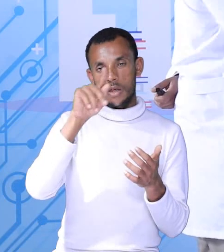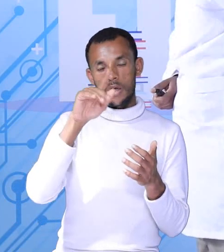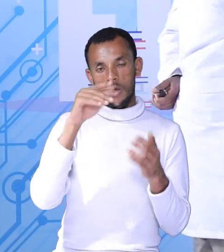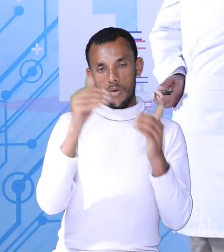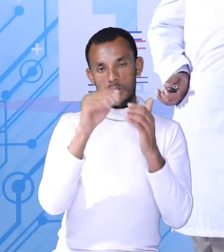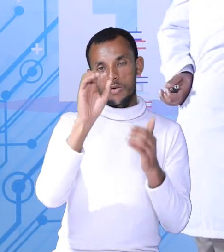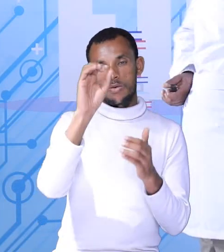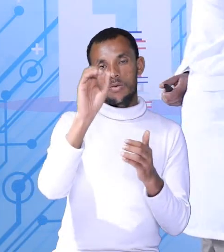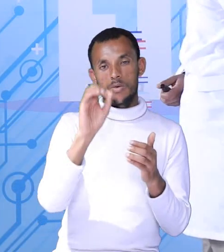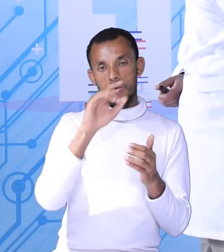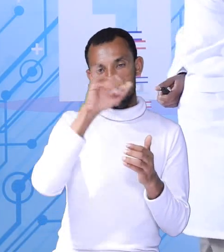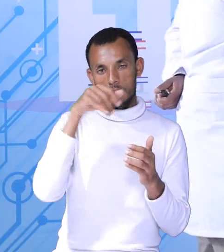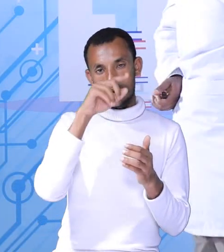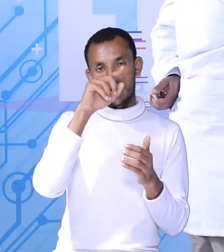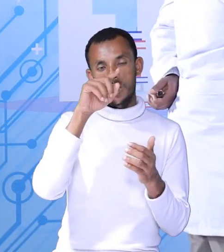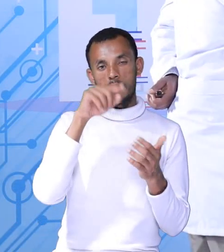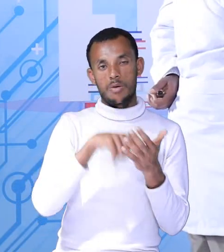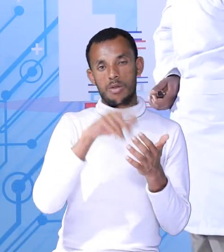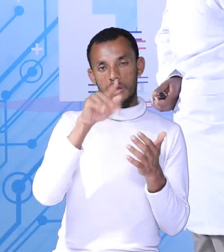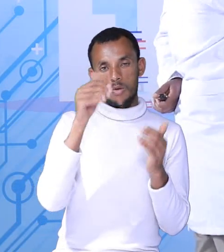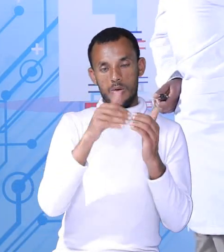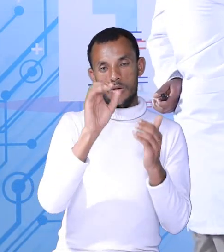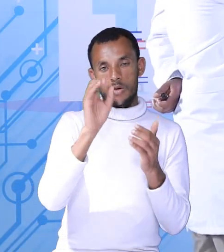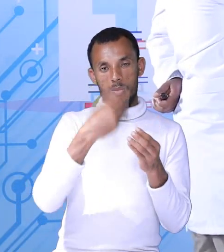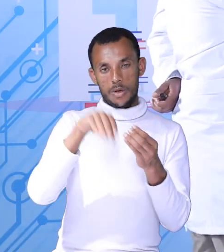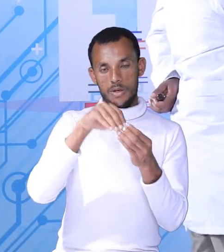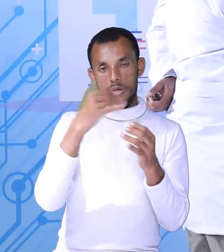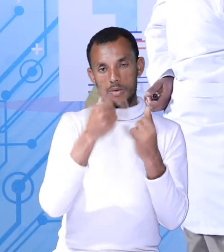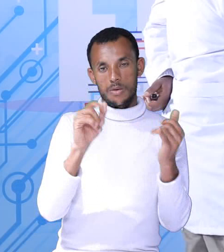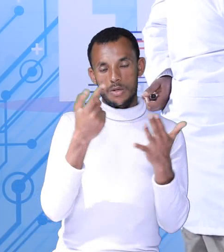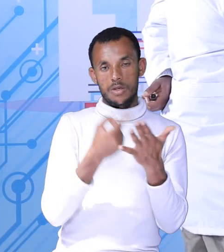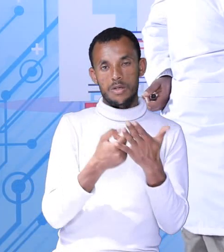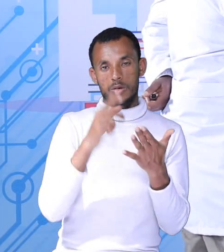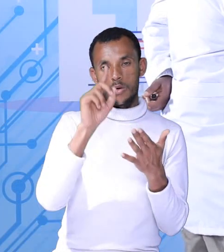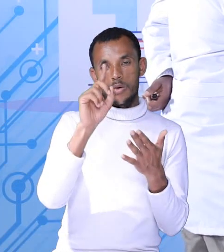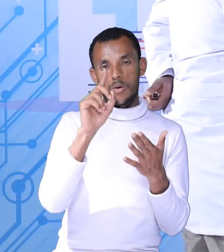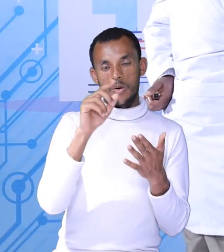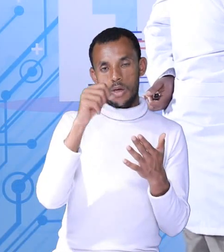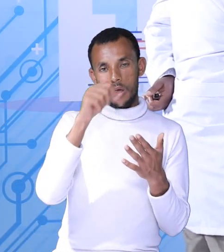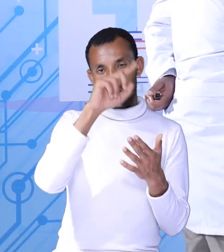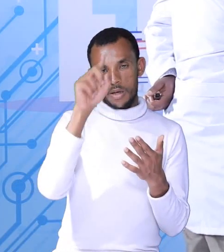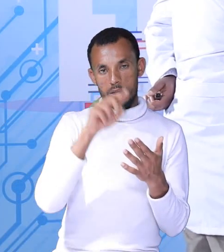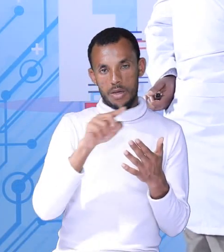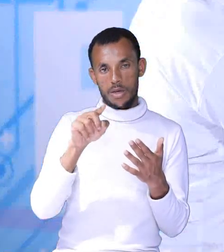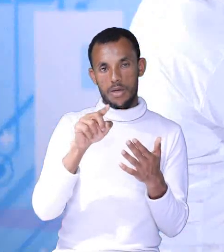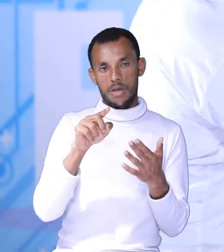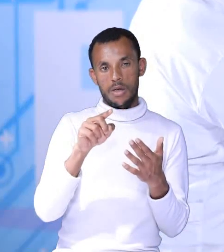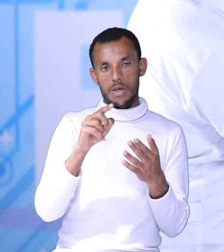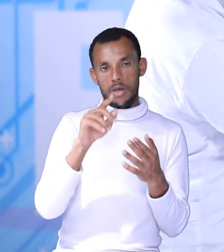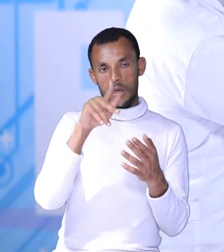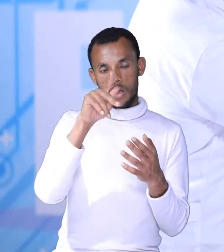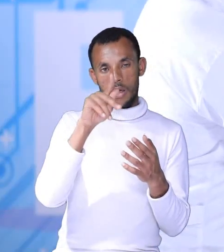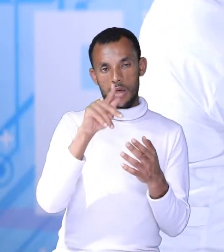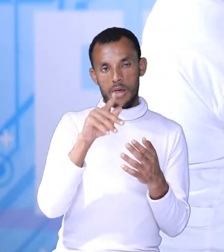because j dot k is 0. Plus, let's distribute this one, az